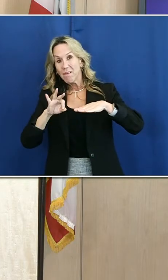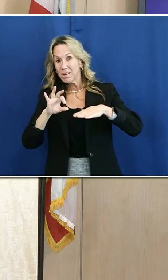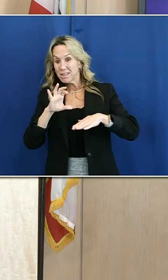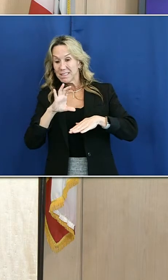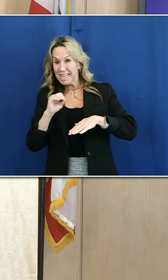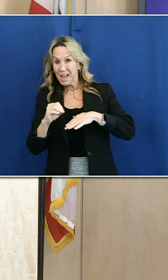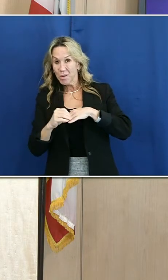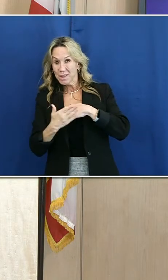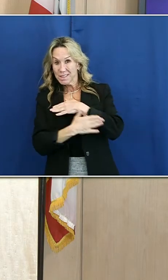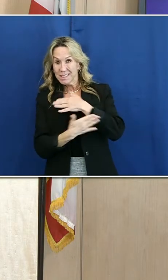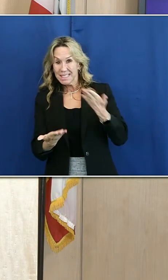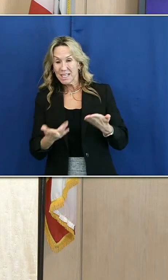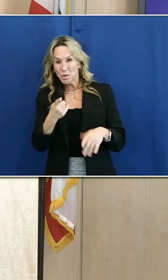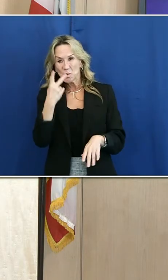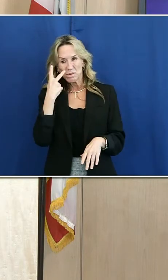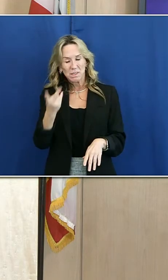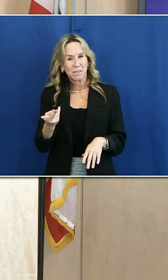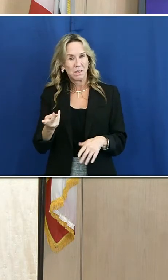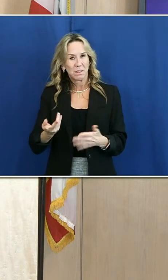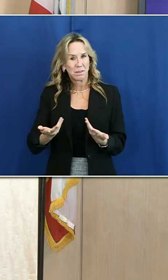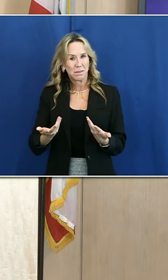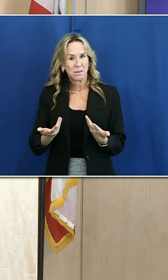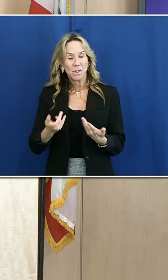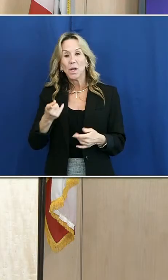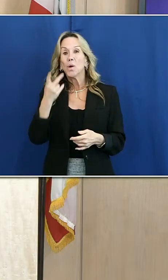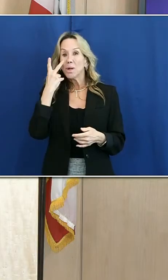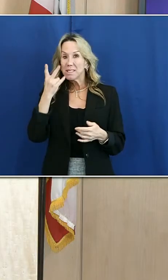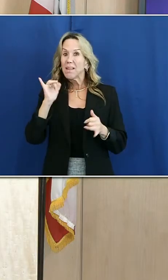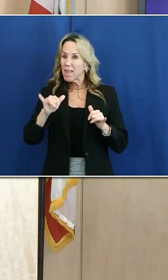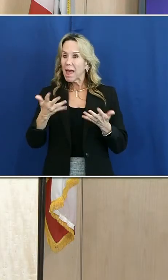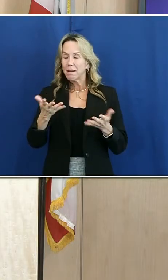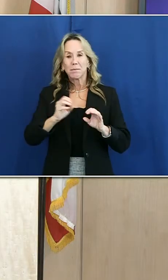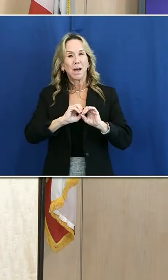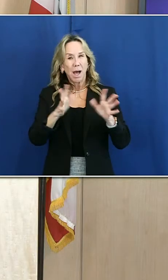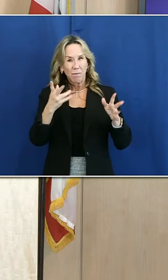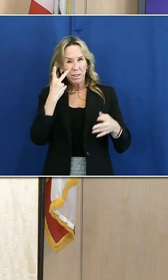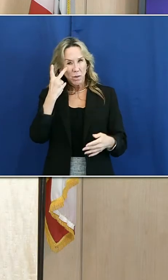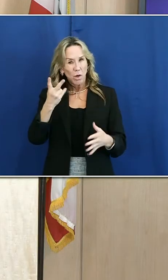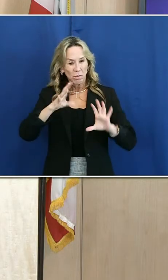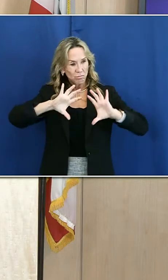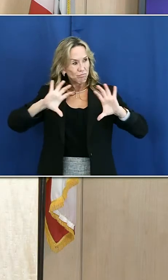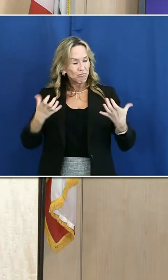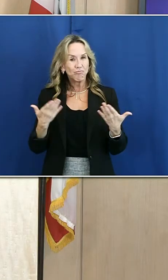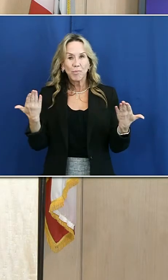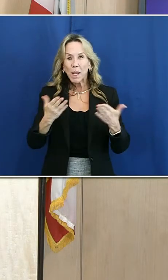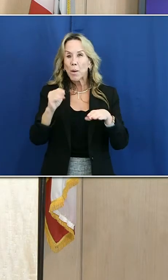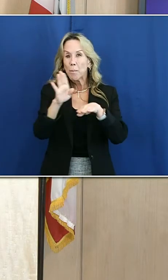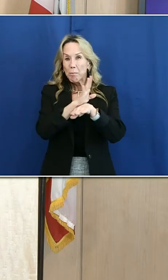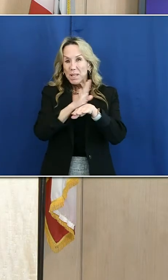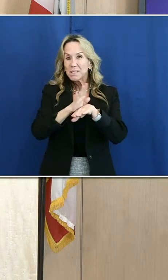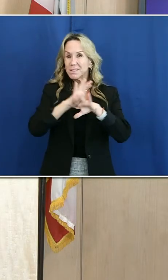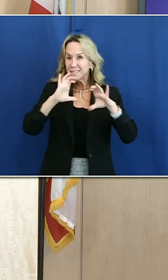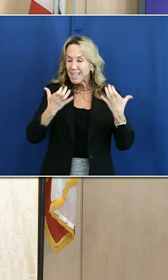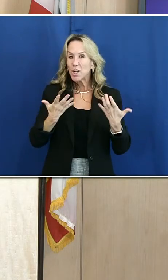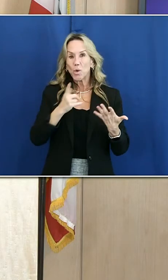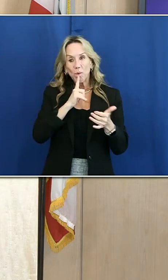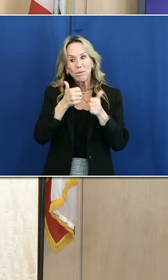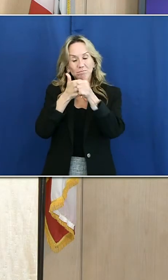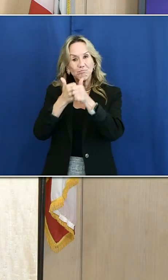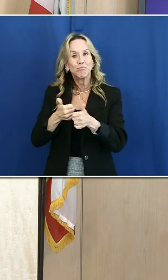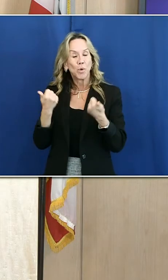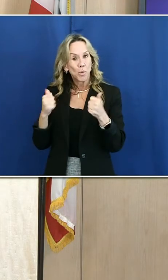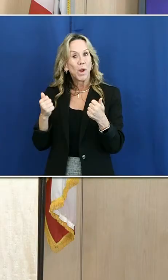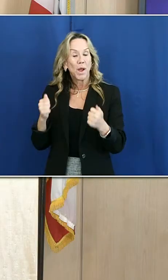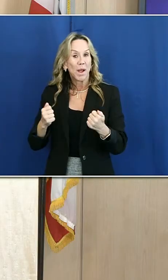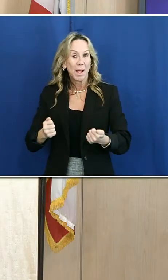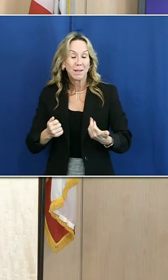speaks volumes to the team effort, the individual efforts, businesses, but people